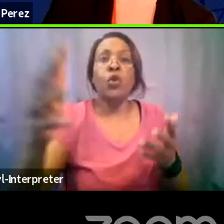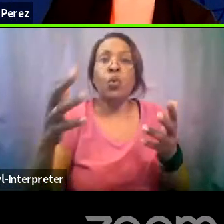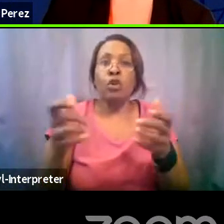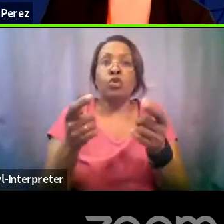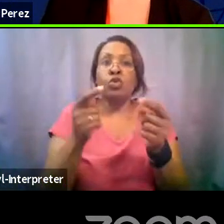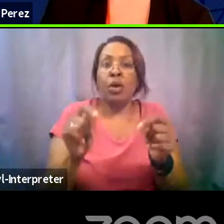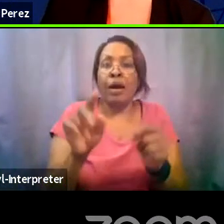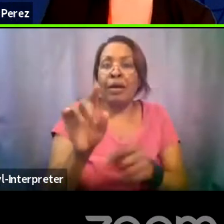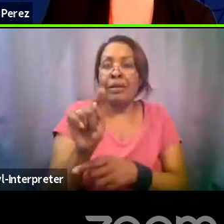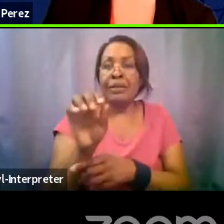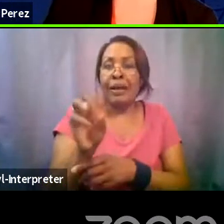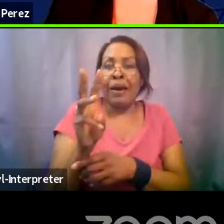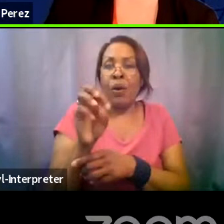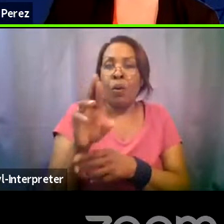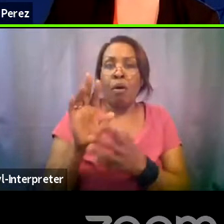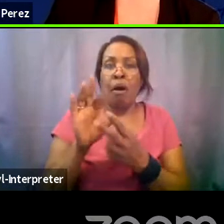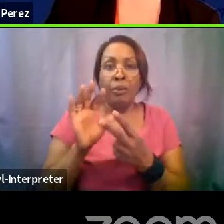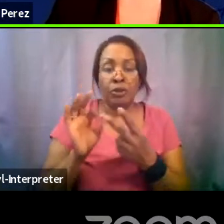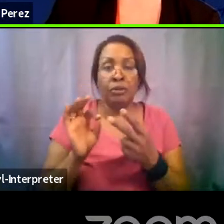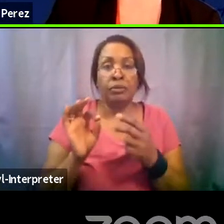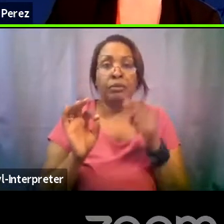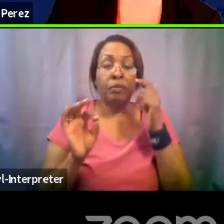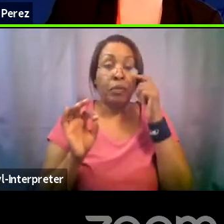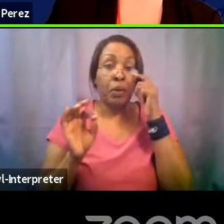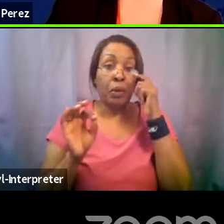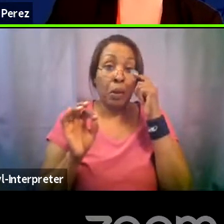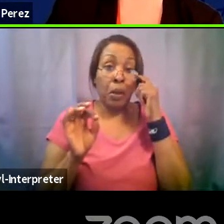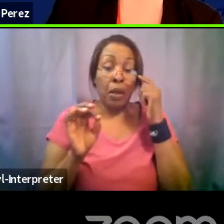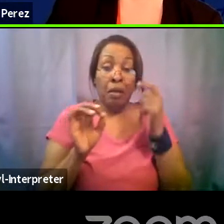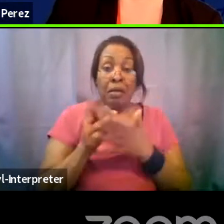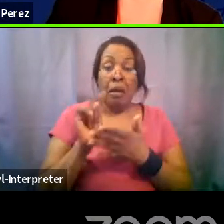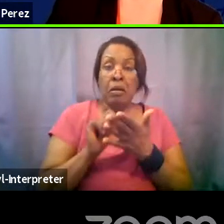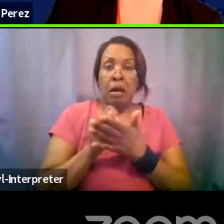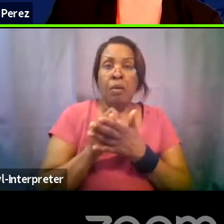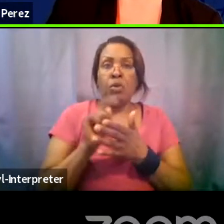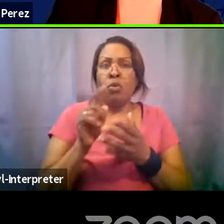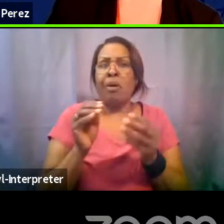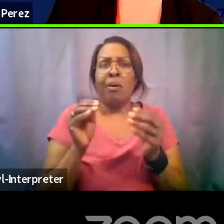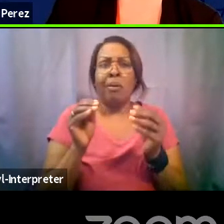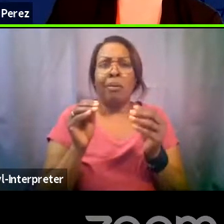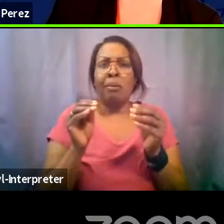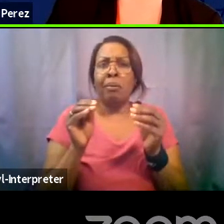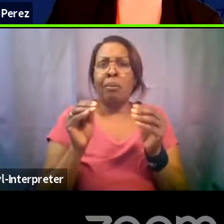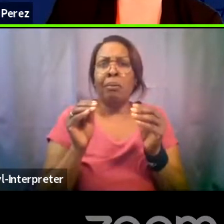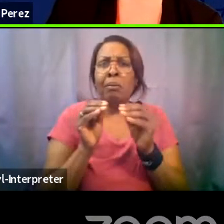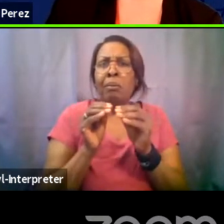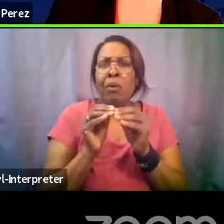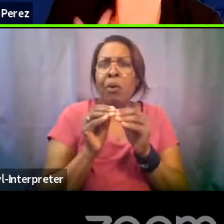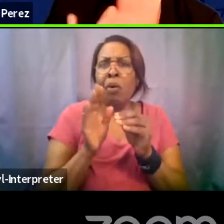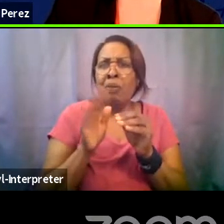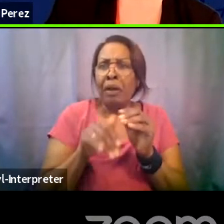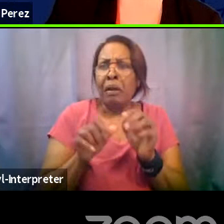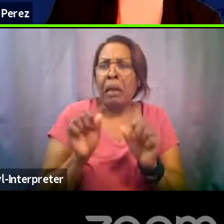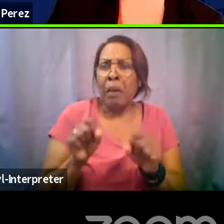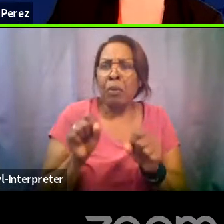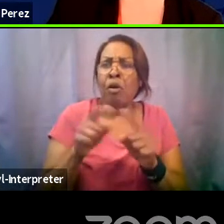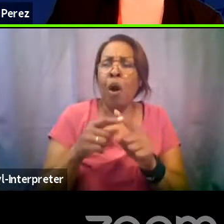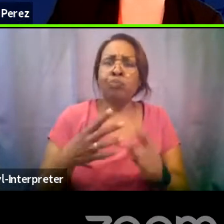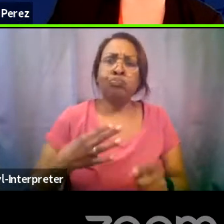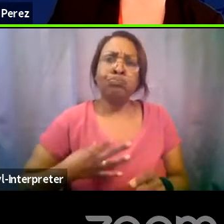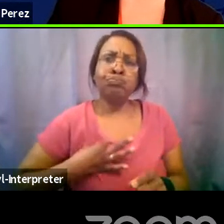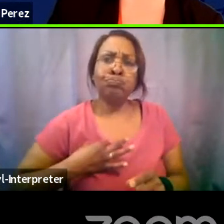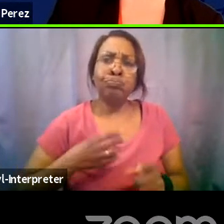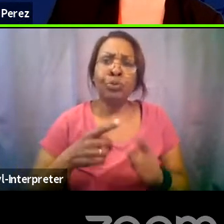are familiar with the FAA facilities, at that time, you are more than capable of applying to